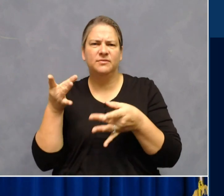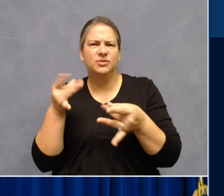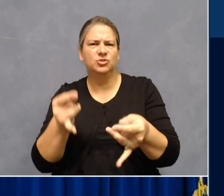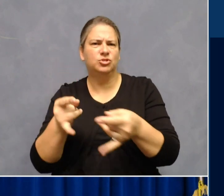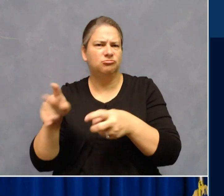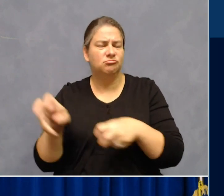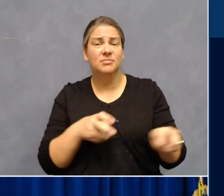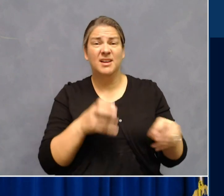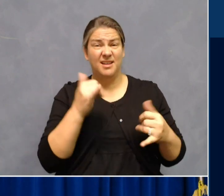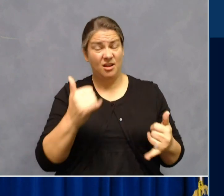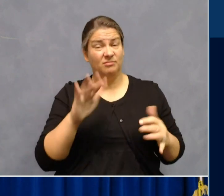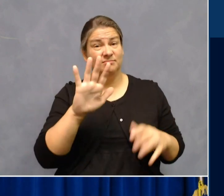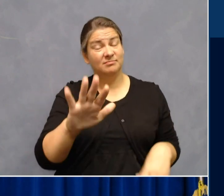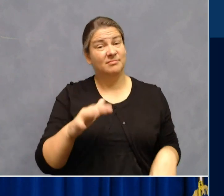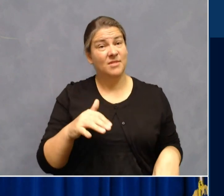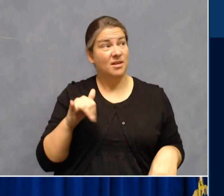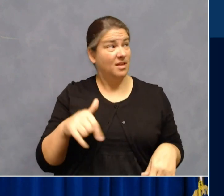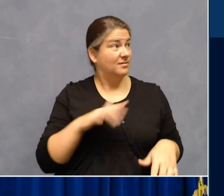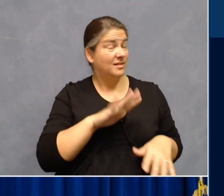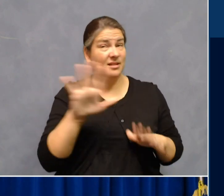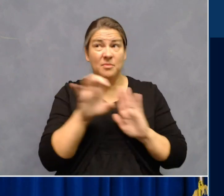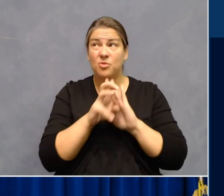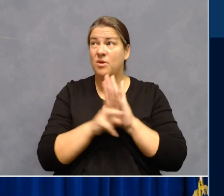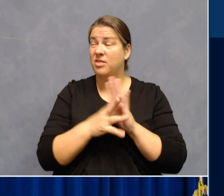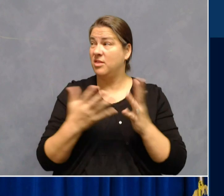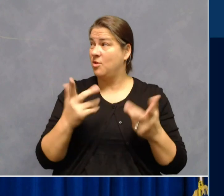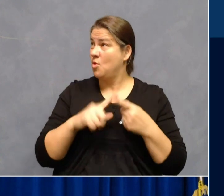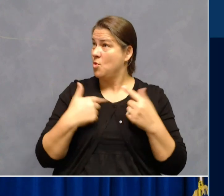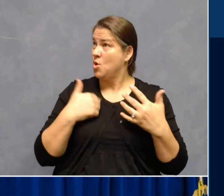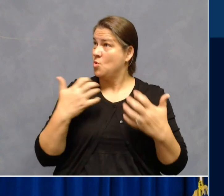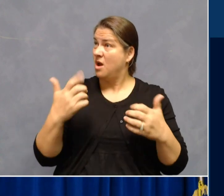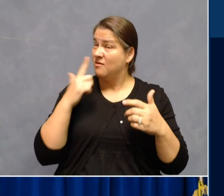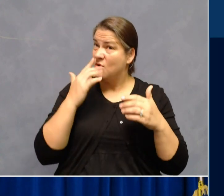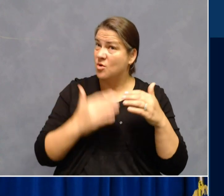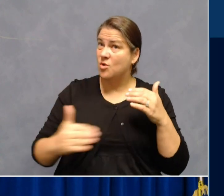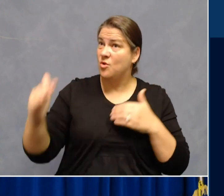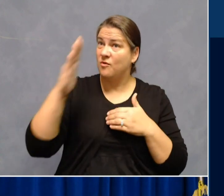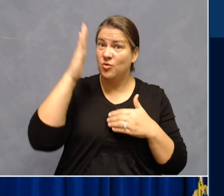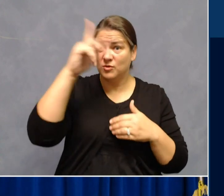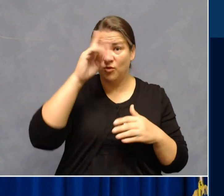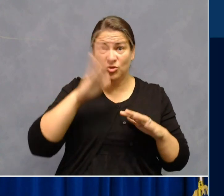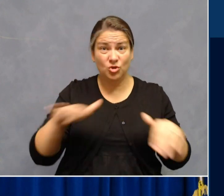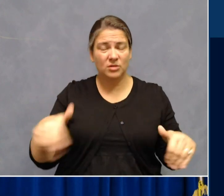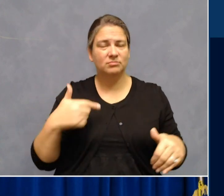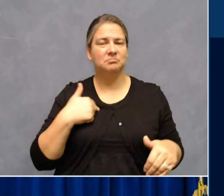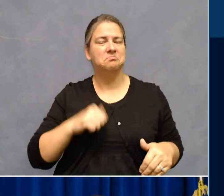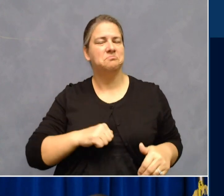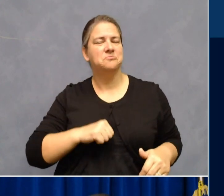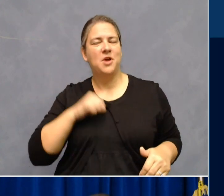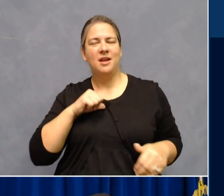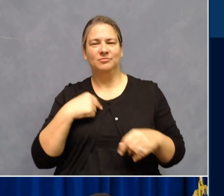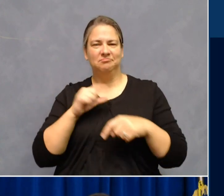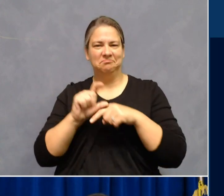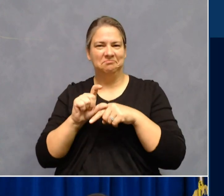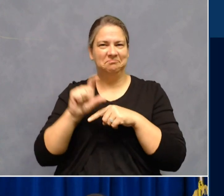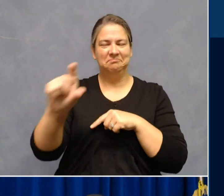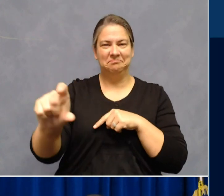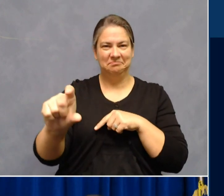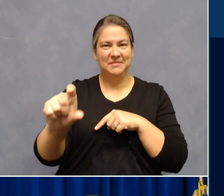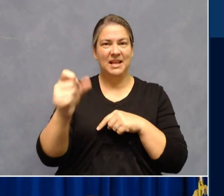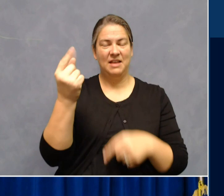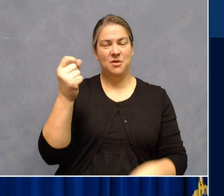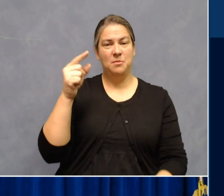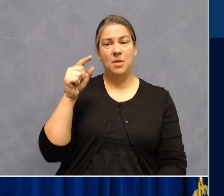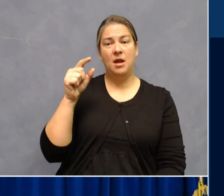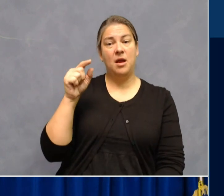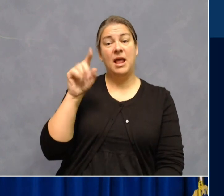our children, I'm proud that today we're announcing $11.5 million in funding to support reliable and sustainable transportation